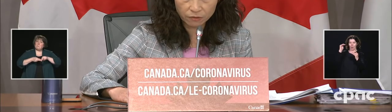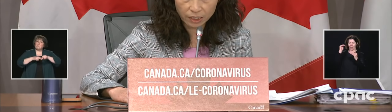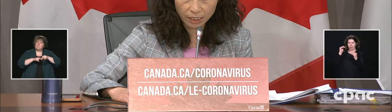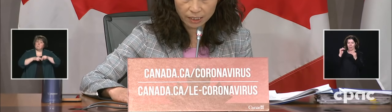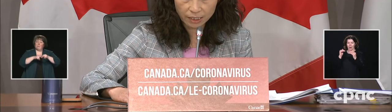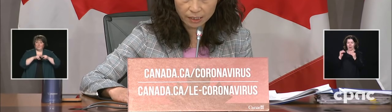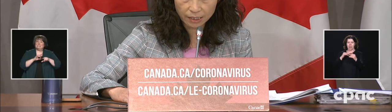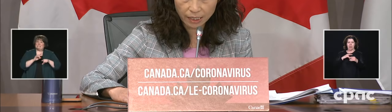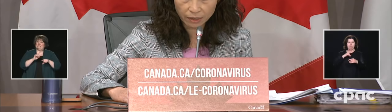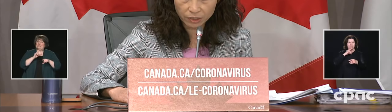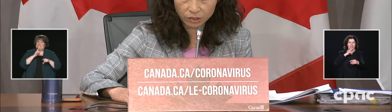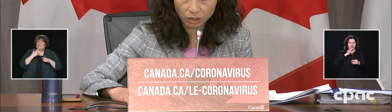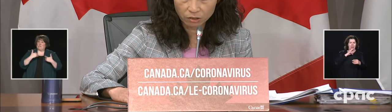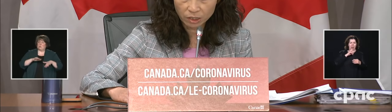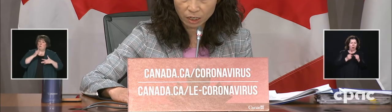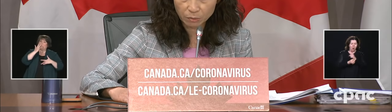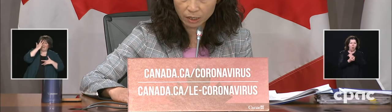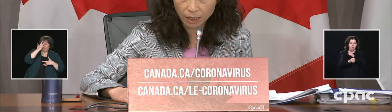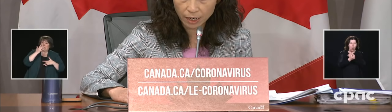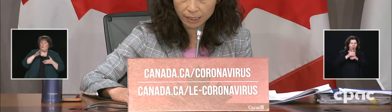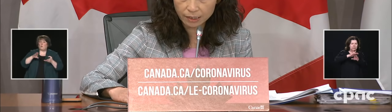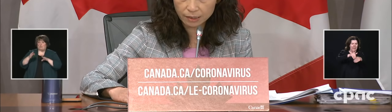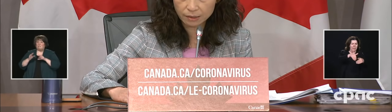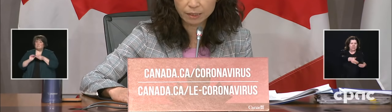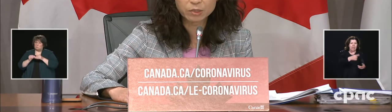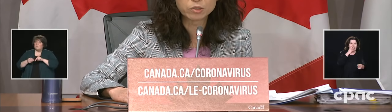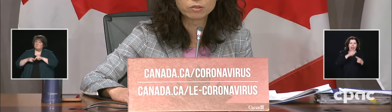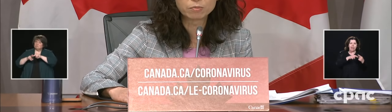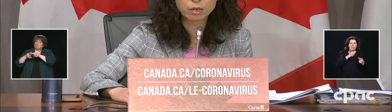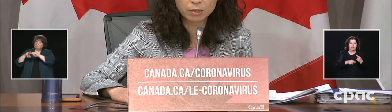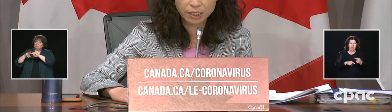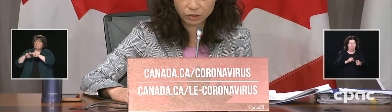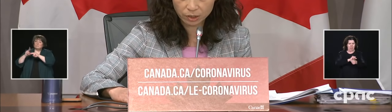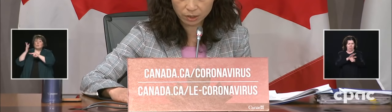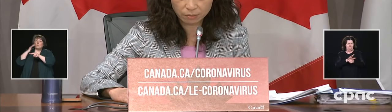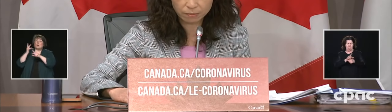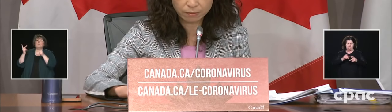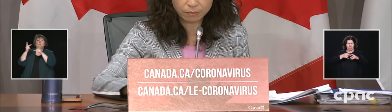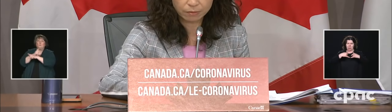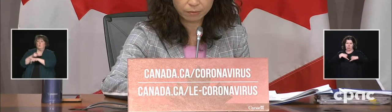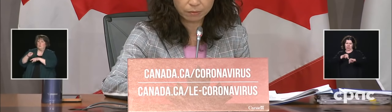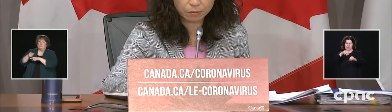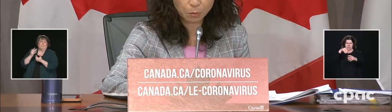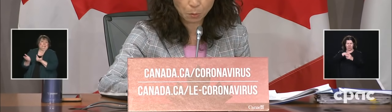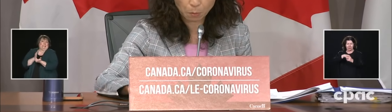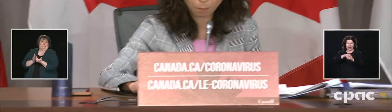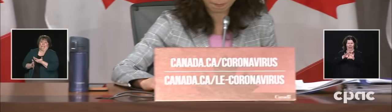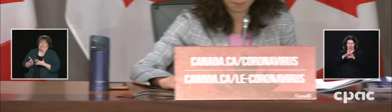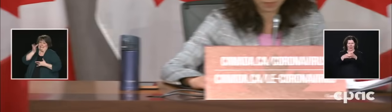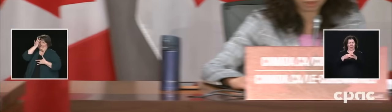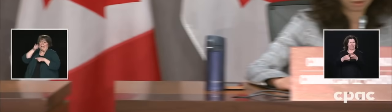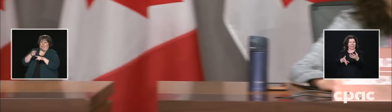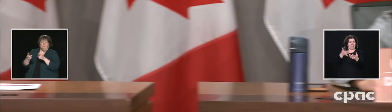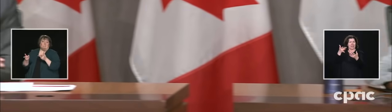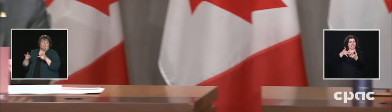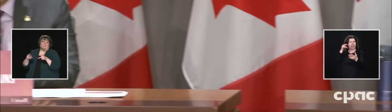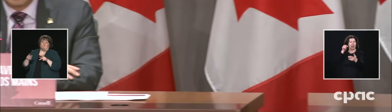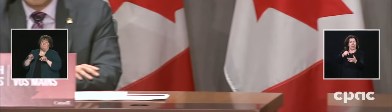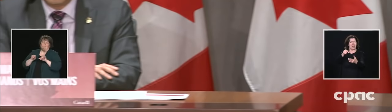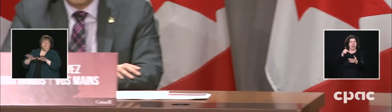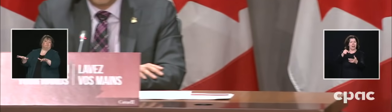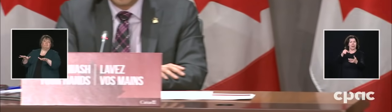as COVID-19 takes a heavy toll among highly susceptible populations. Diapositive